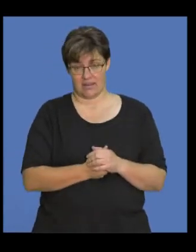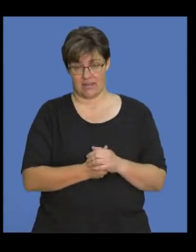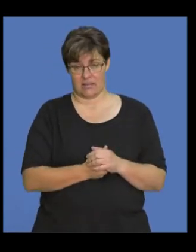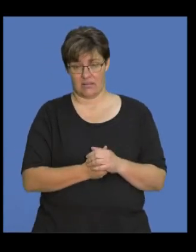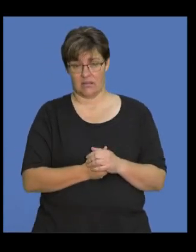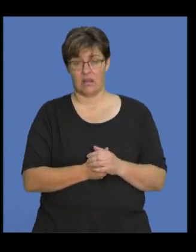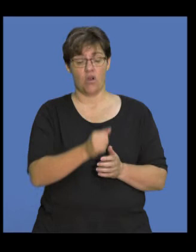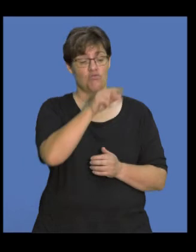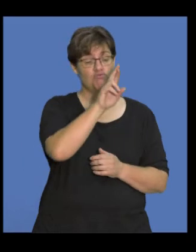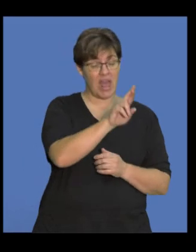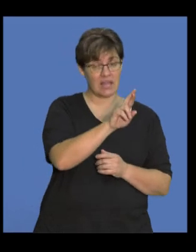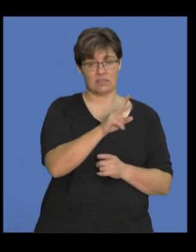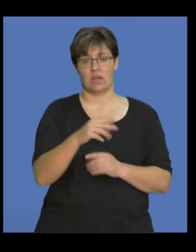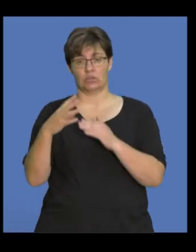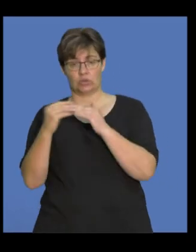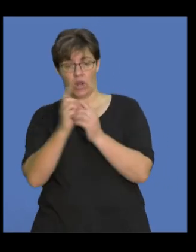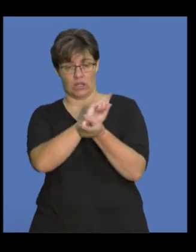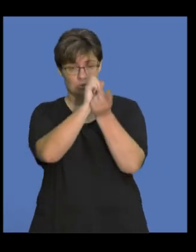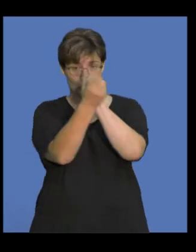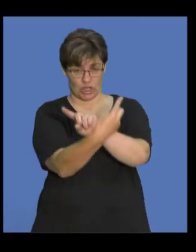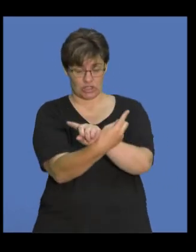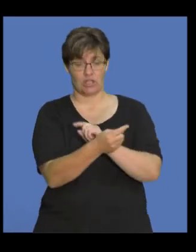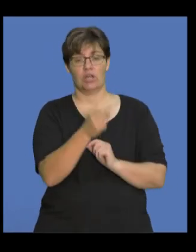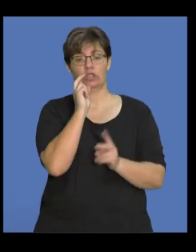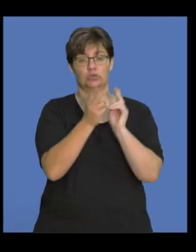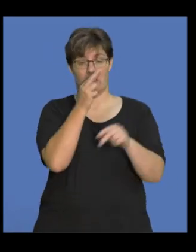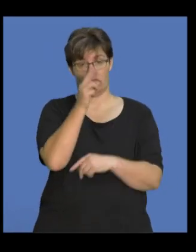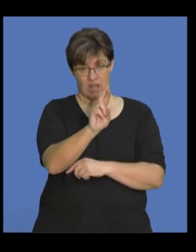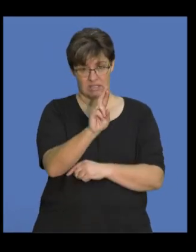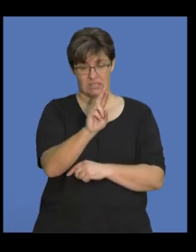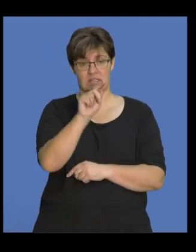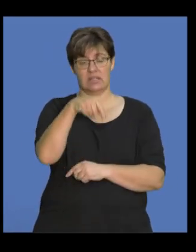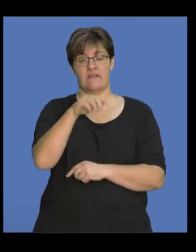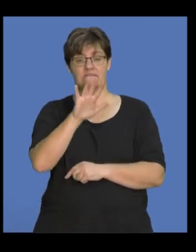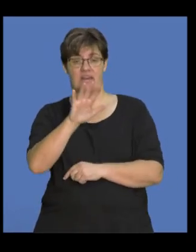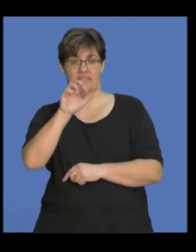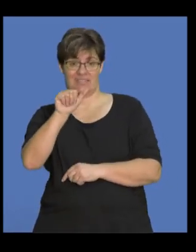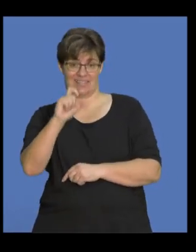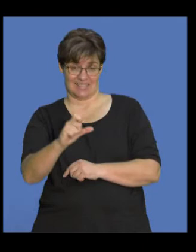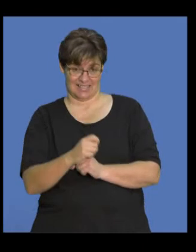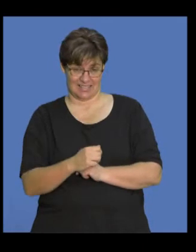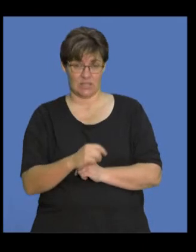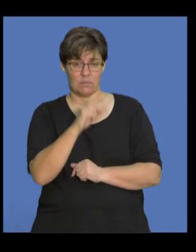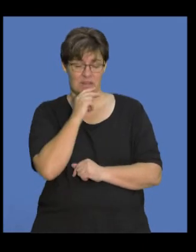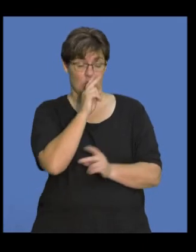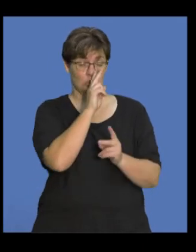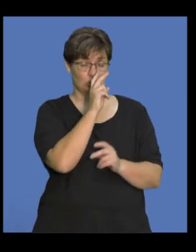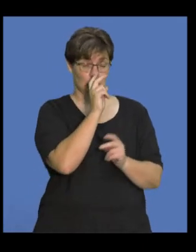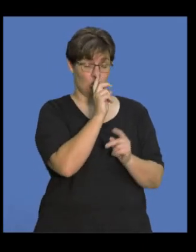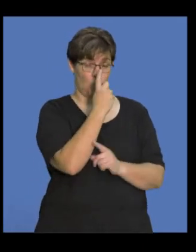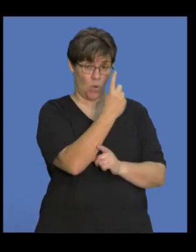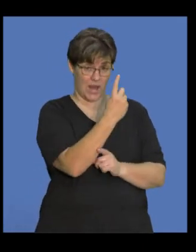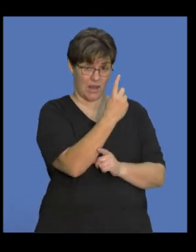the current rand to dollar exchange rate is 12 rand and 56 cents to the US dollar,